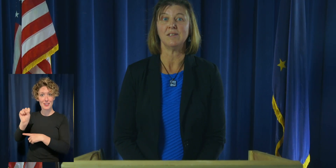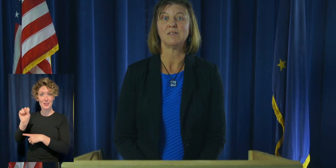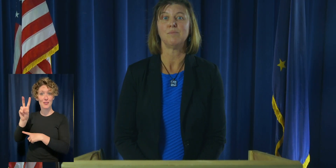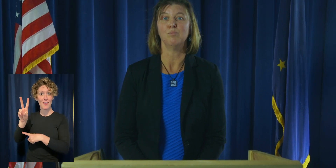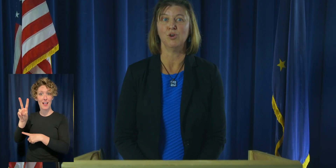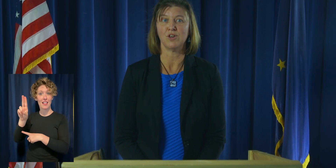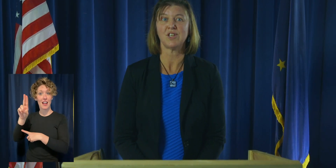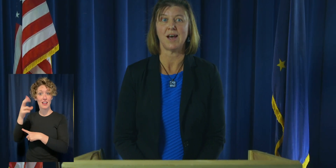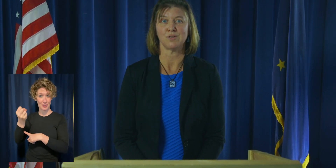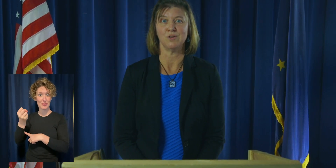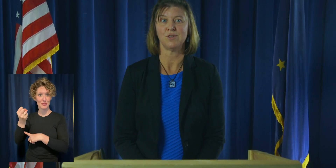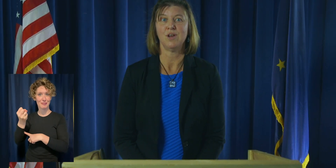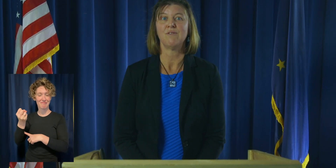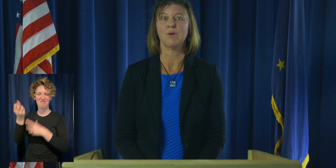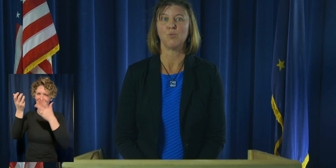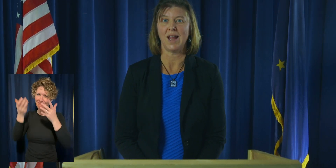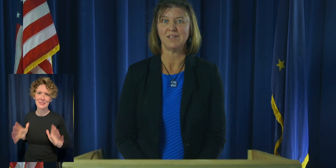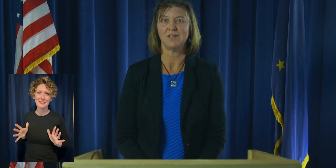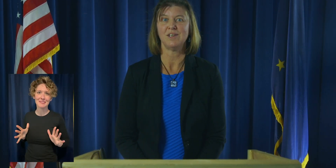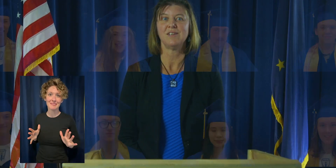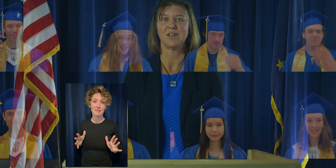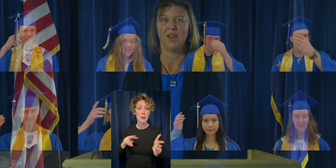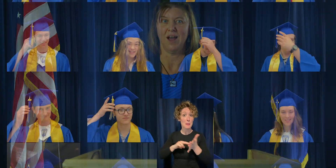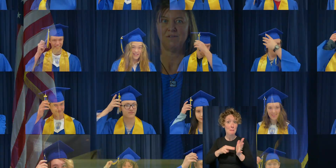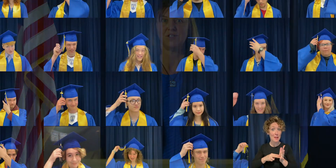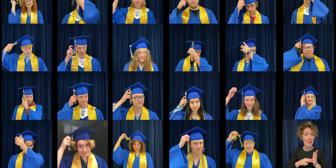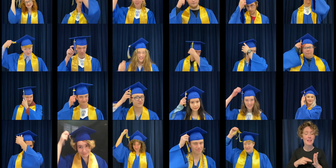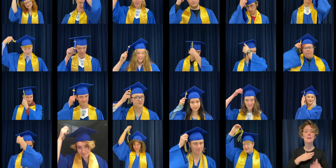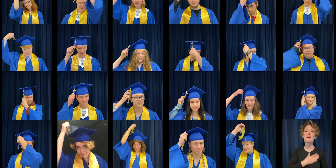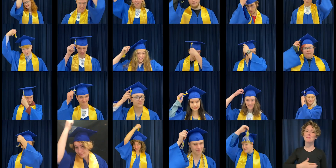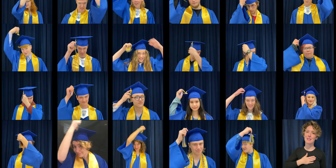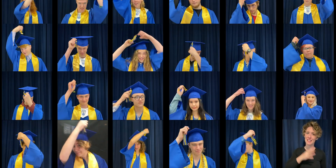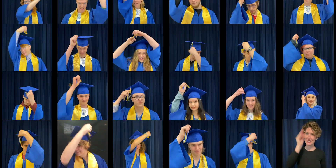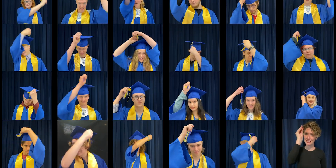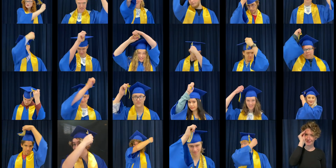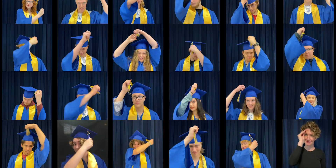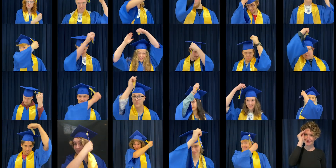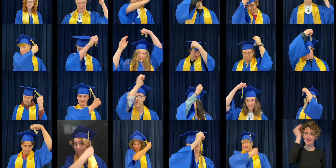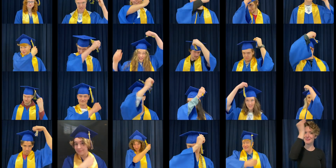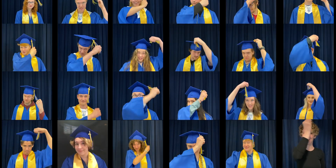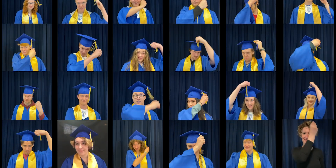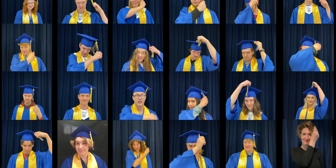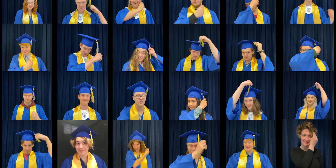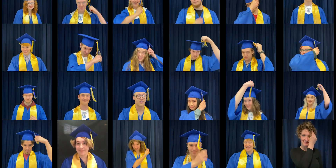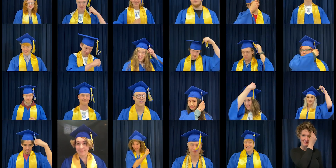to please move your tassels from right to left.